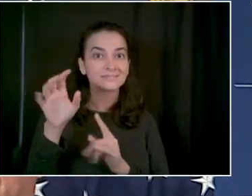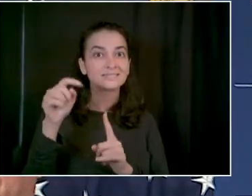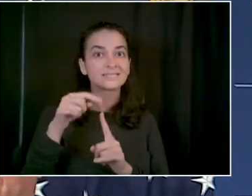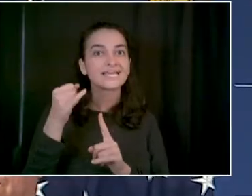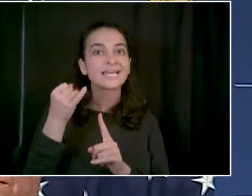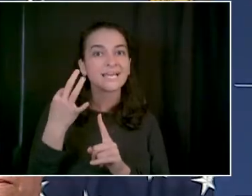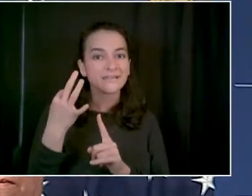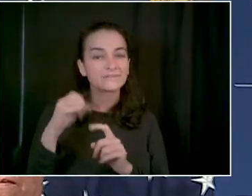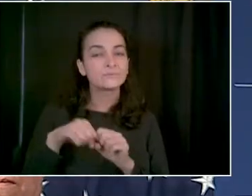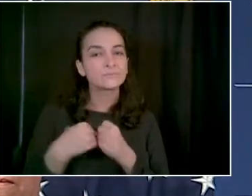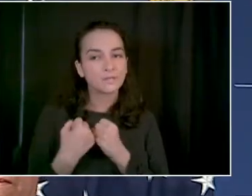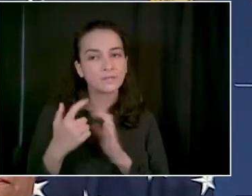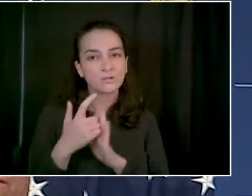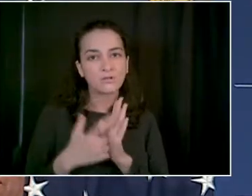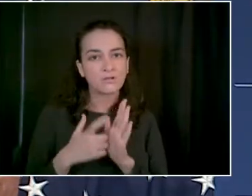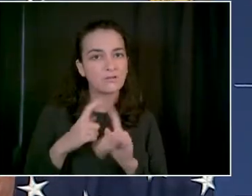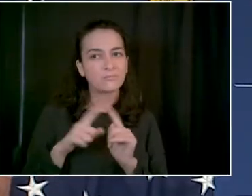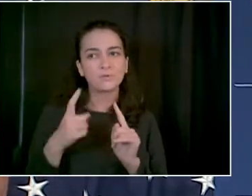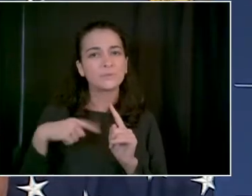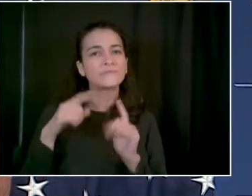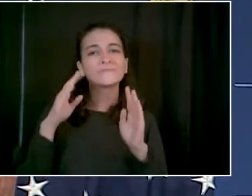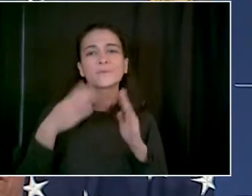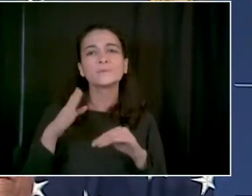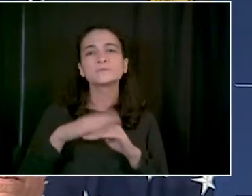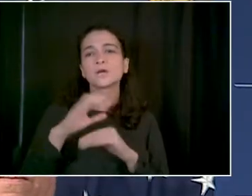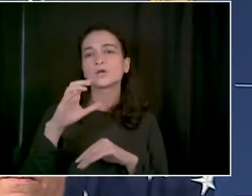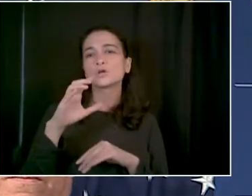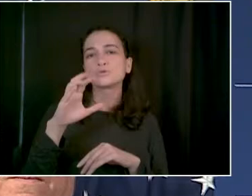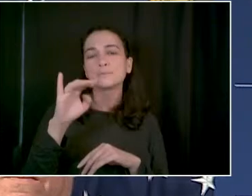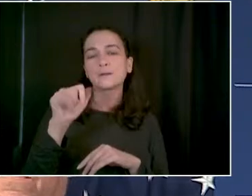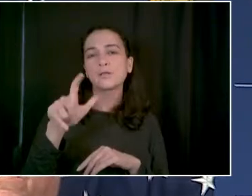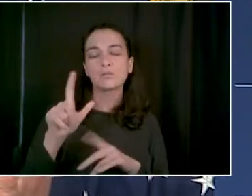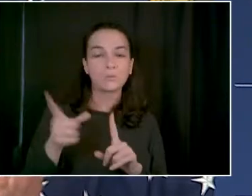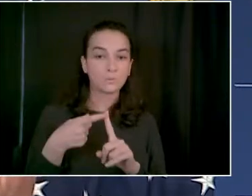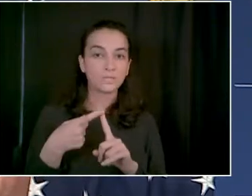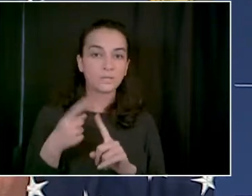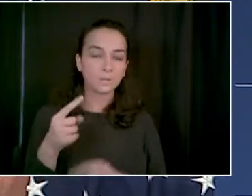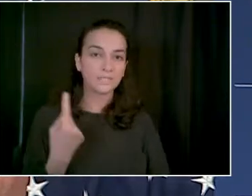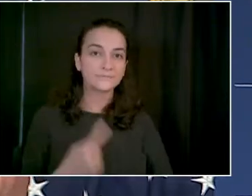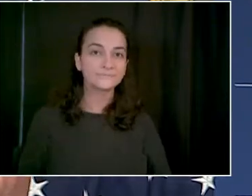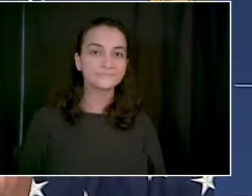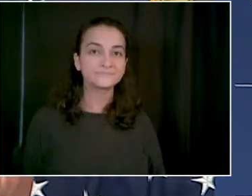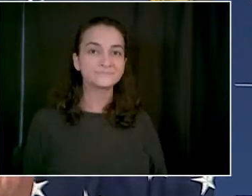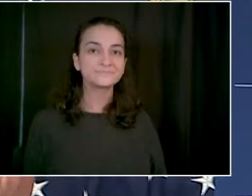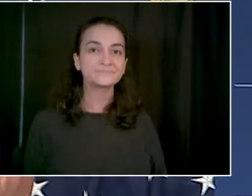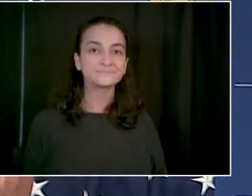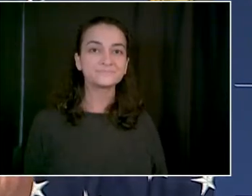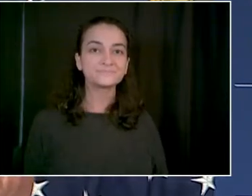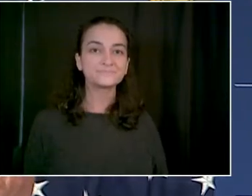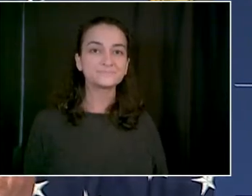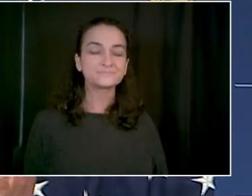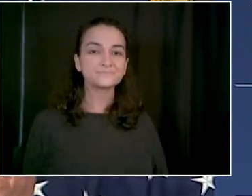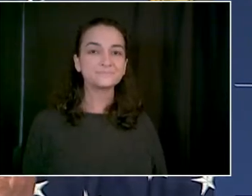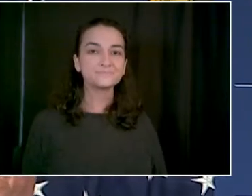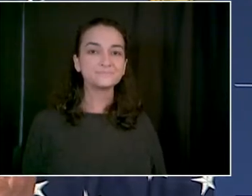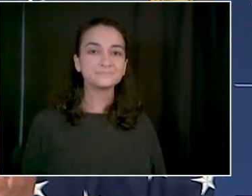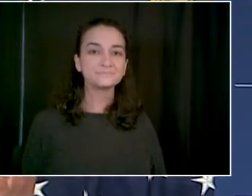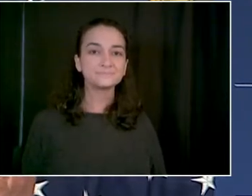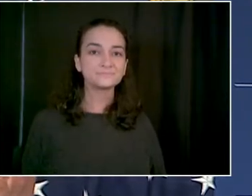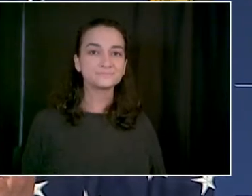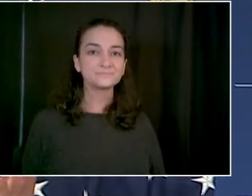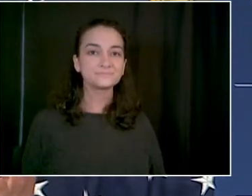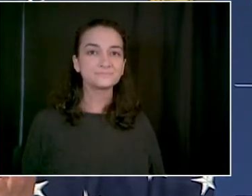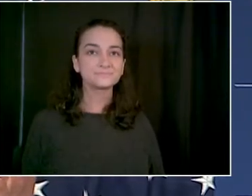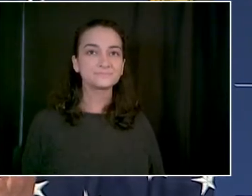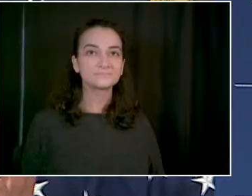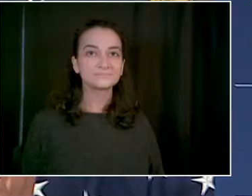the Department of Homeland Security on civil immigration enforcement, meaning enforcement that